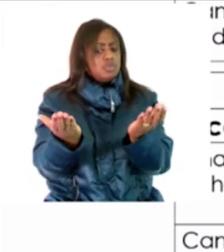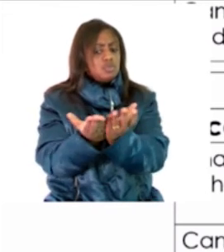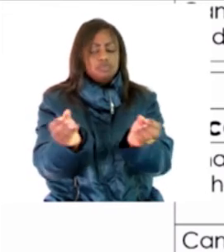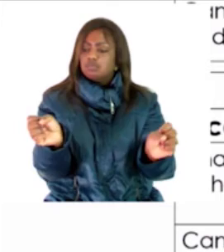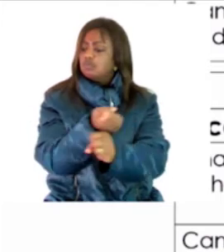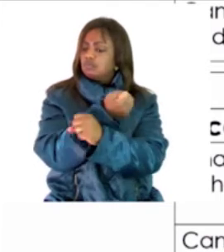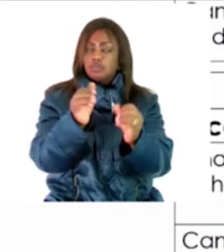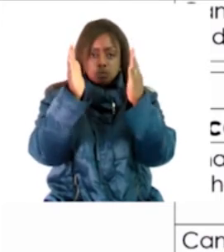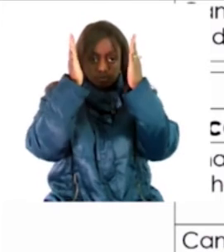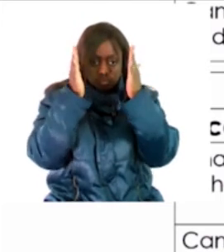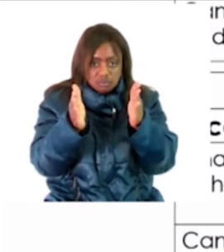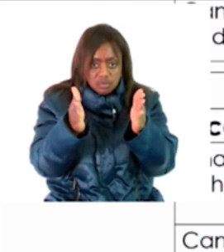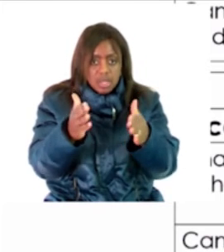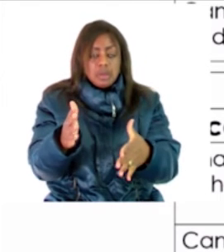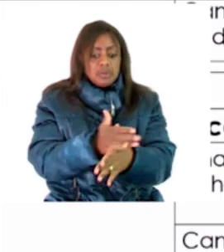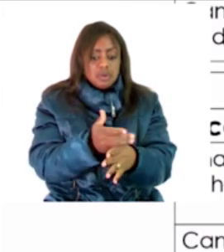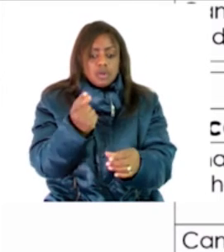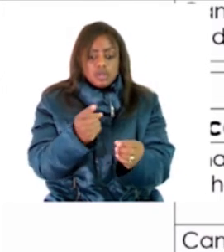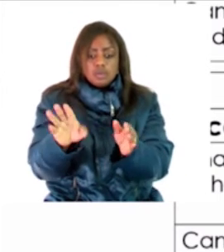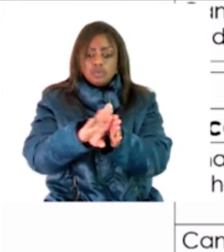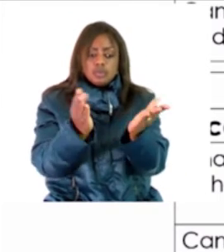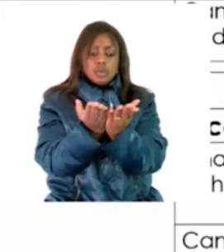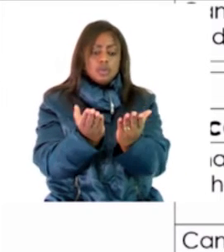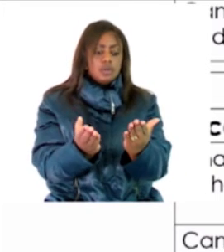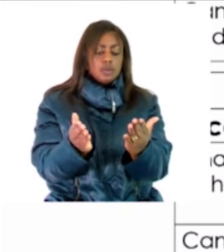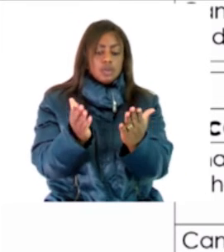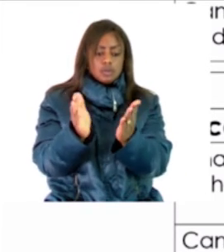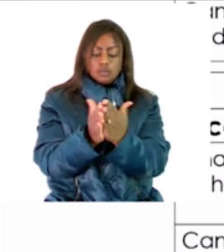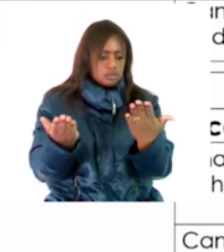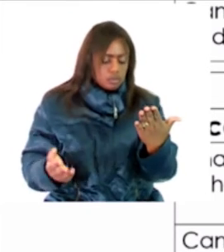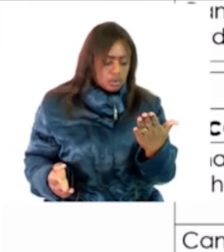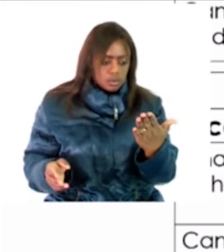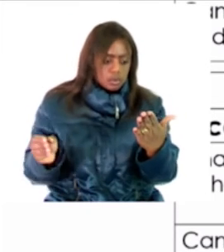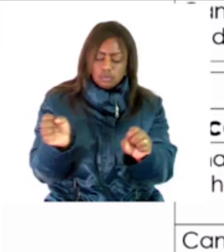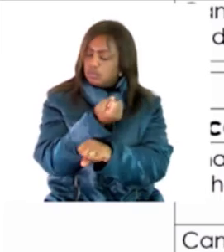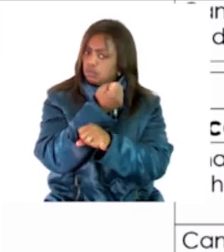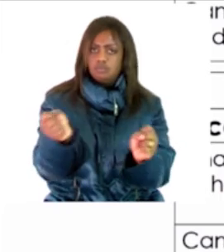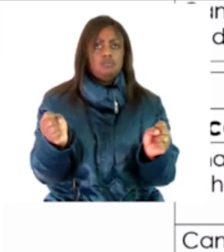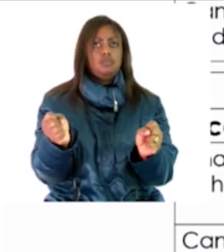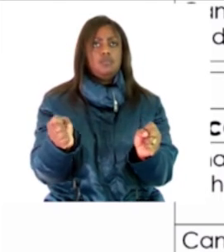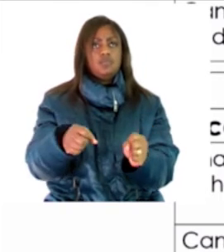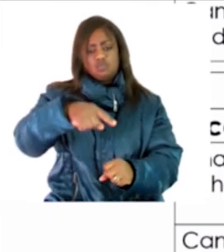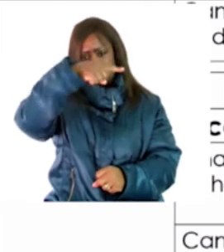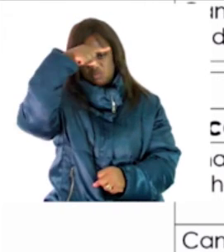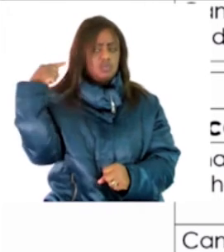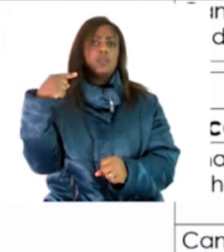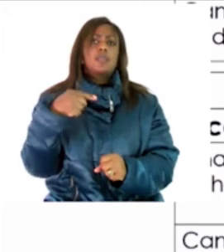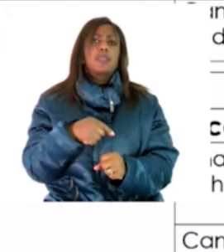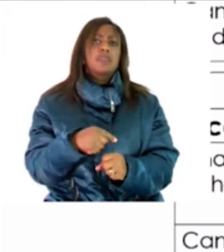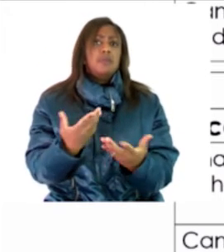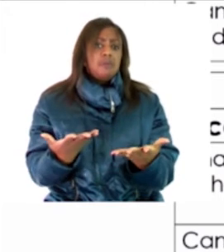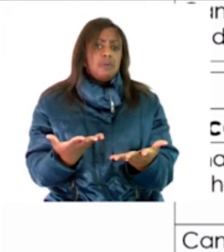Once you're a child, like from when he starts drinking, so when he goes to school, he might end up fighting with his